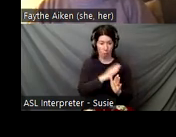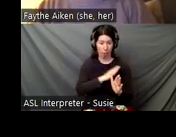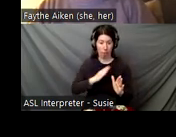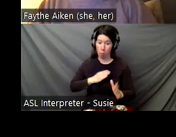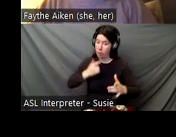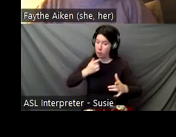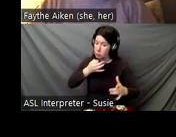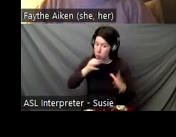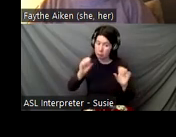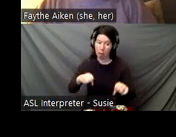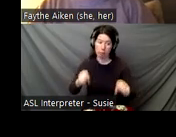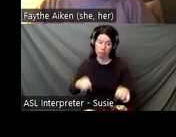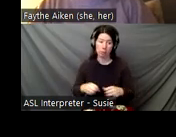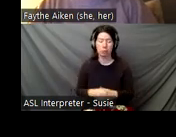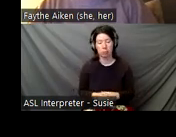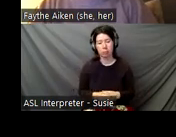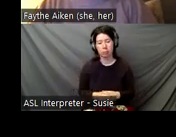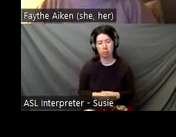is practicable.